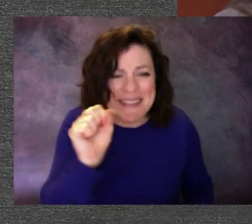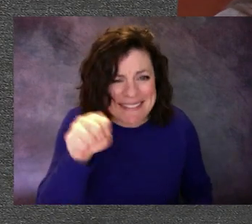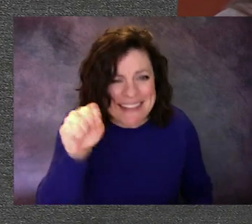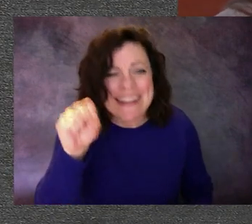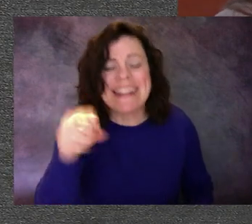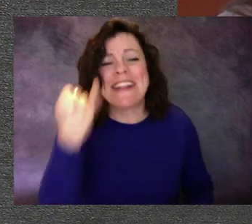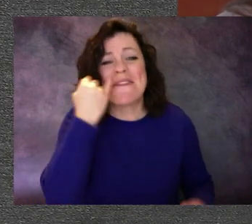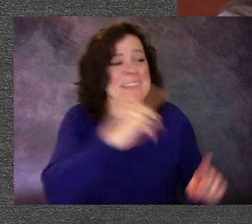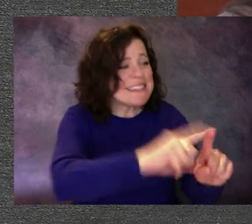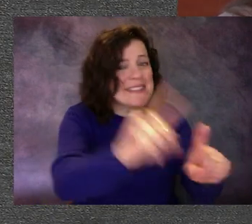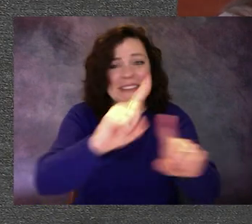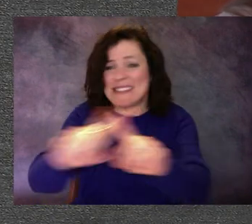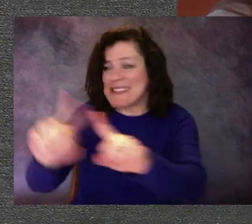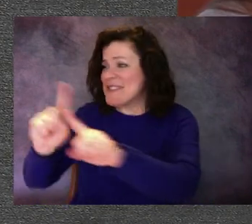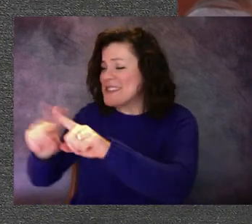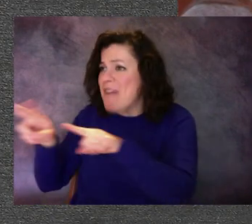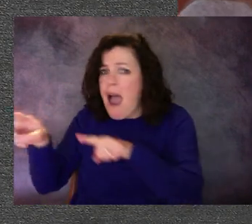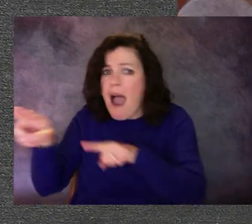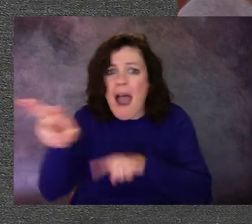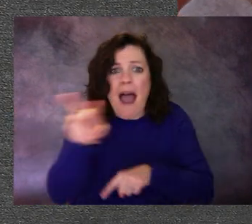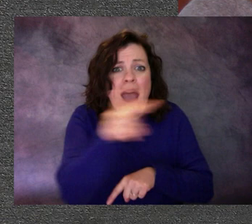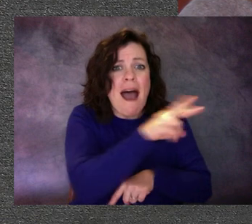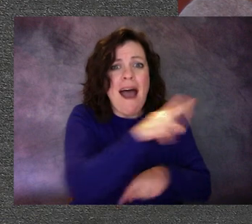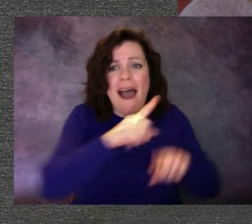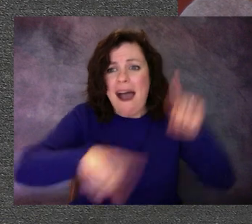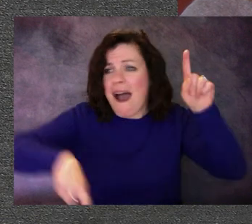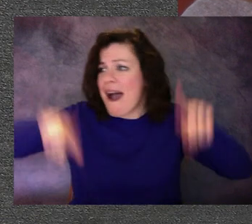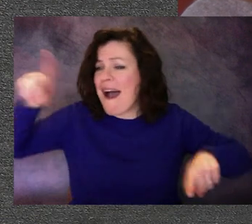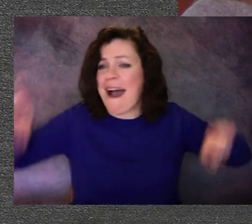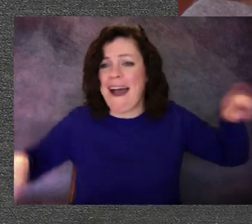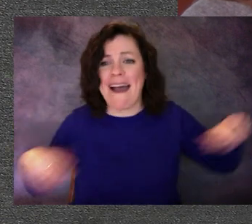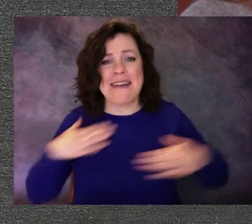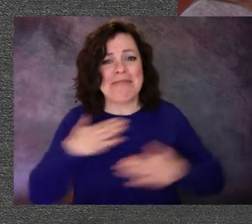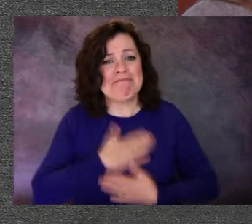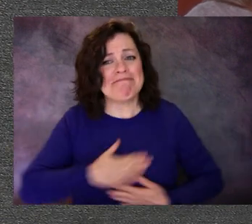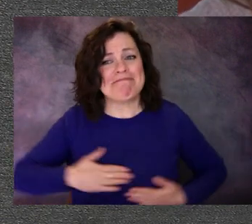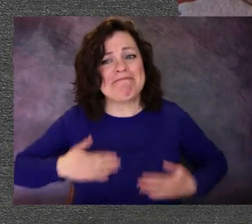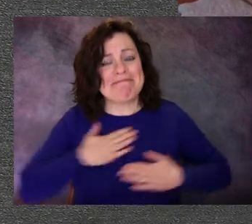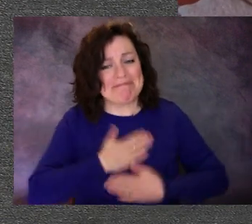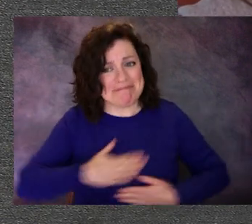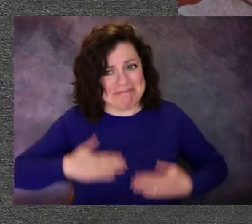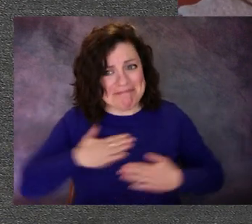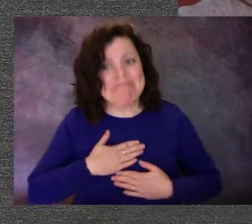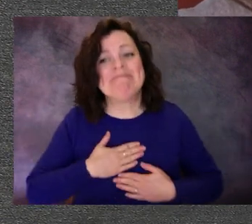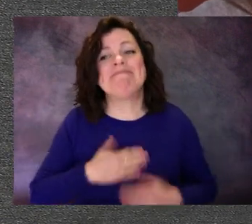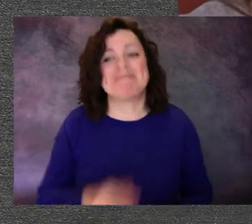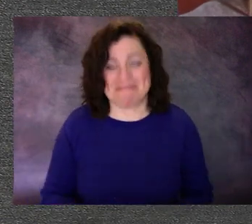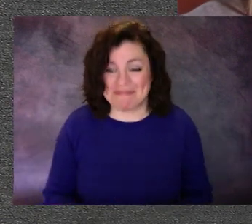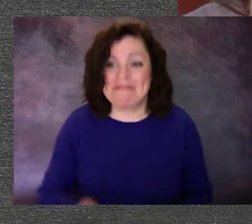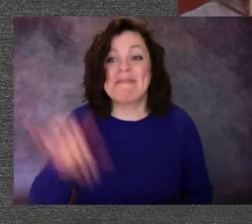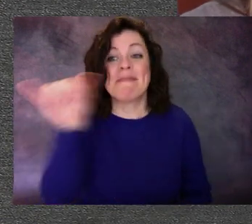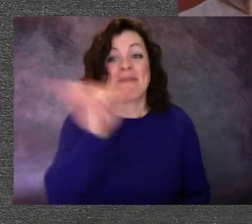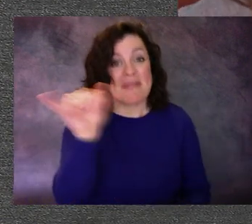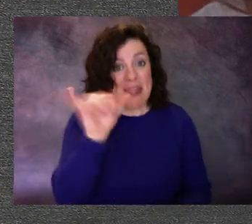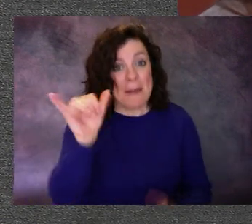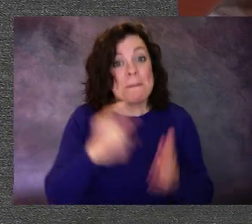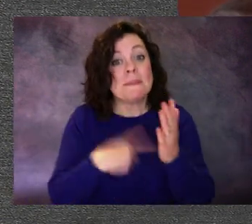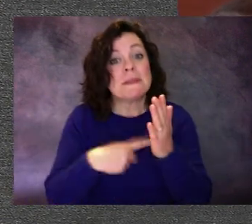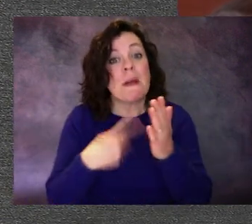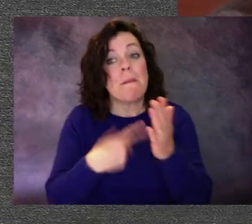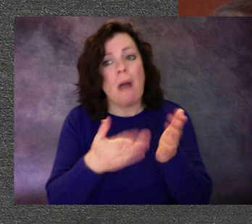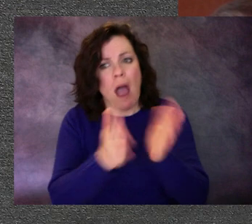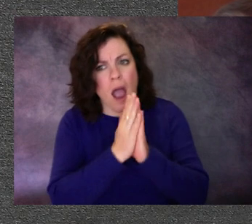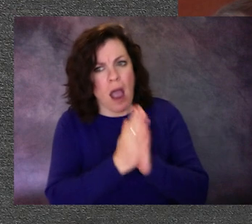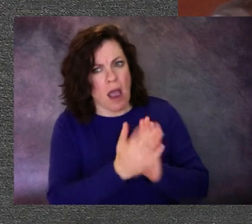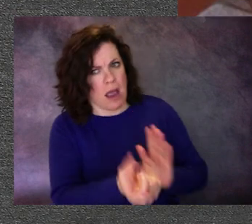colorful, exciting place. Well, it's the same with books and authors. When someone asks me my favorite, I just think, how could I